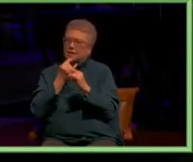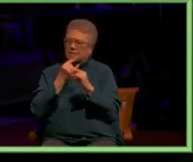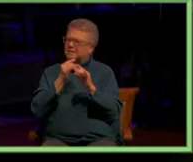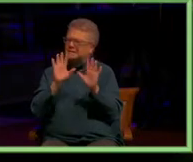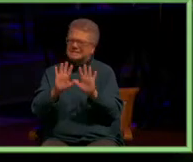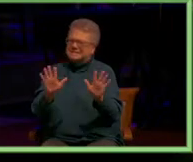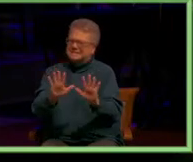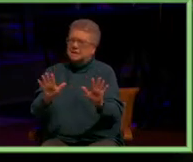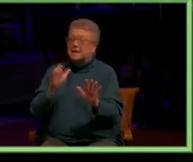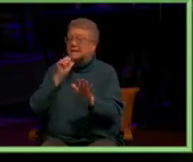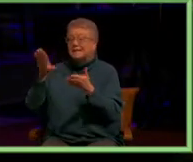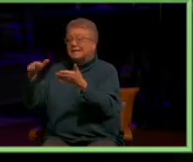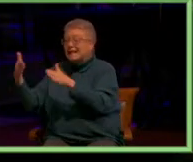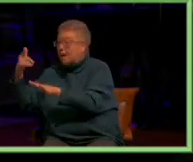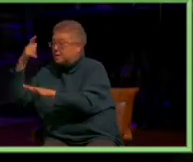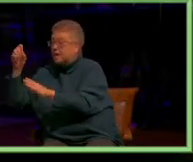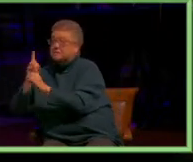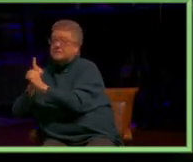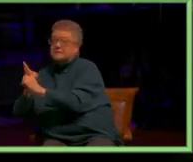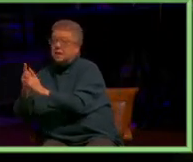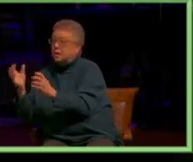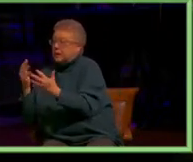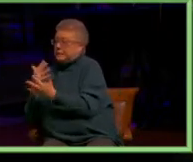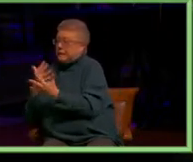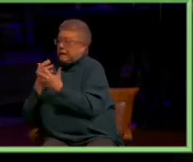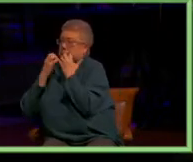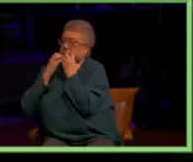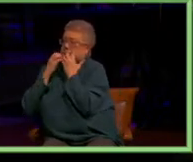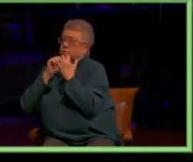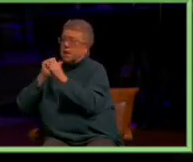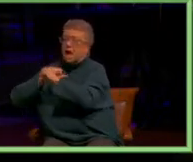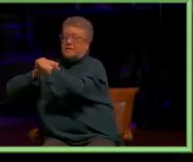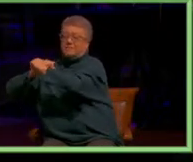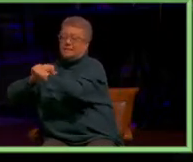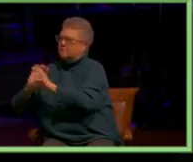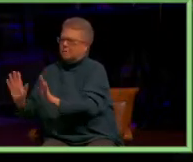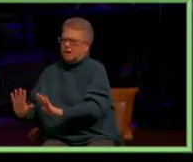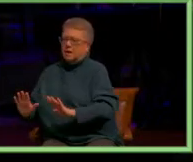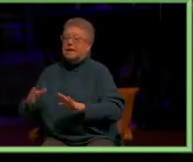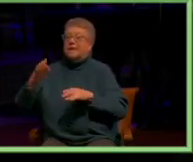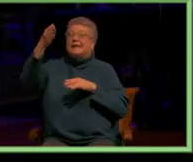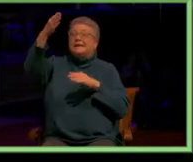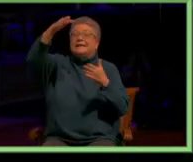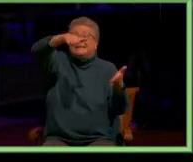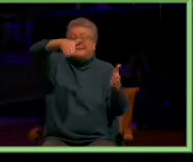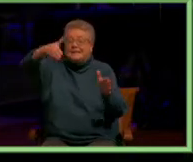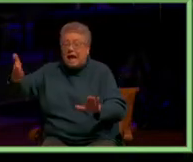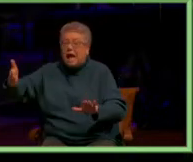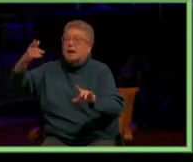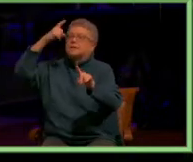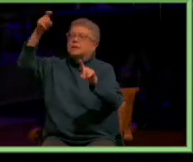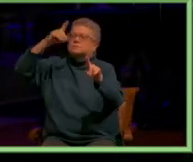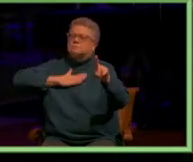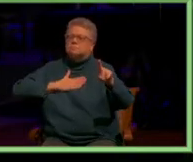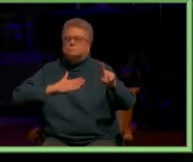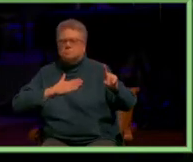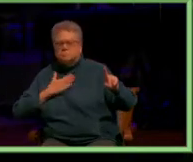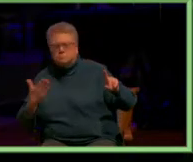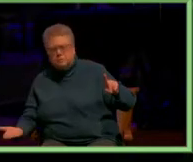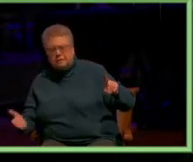not die because his disciples were so scared they would not defend him. He died because the Son of Man laid down his life for